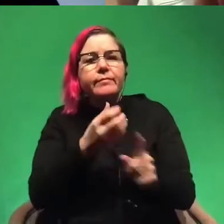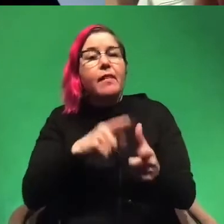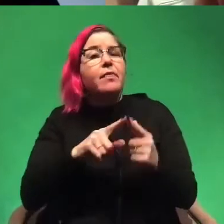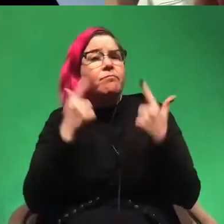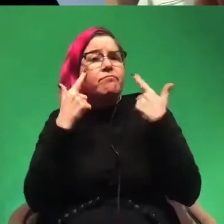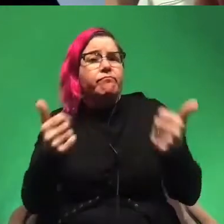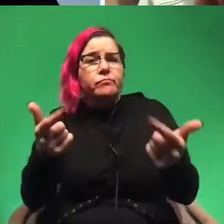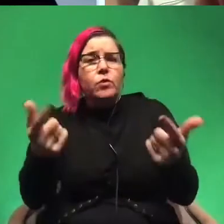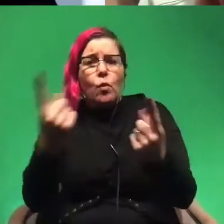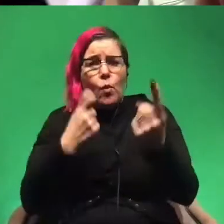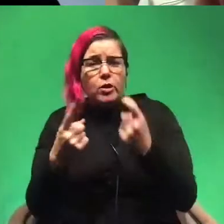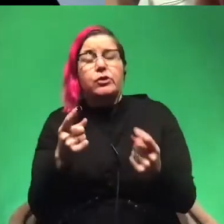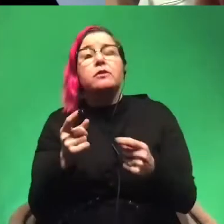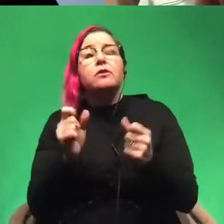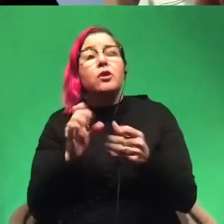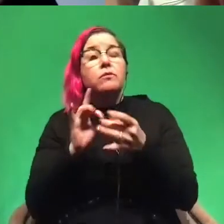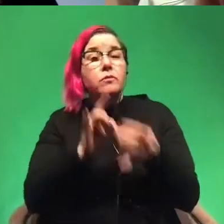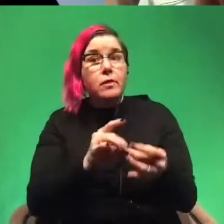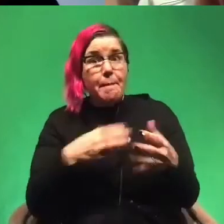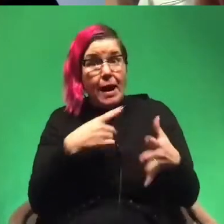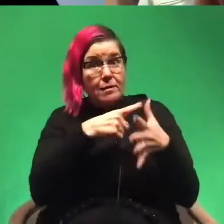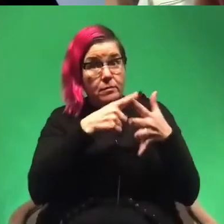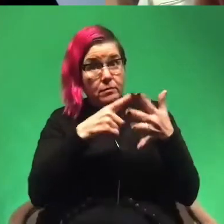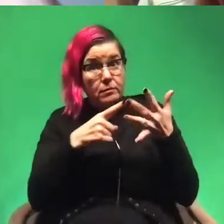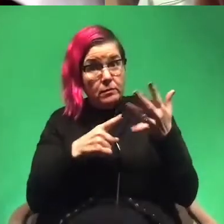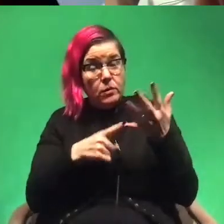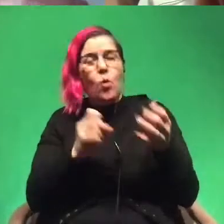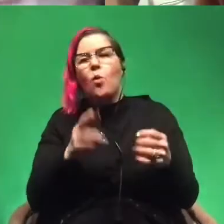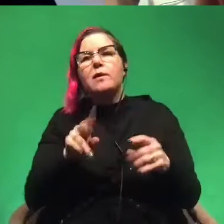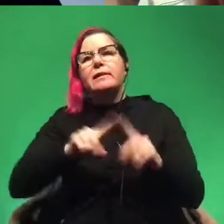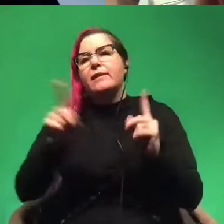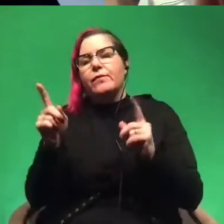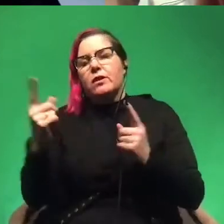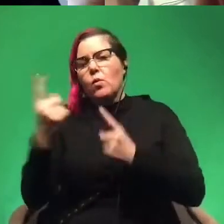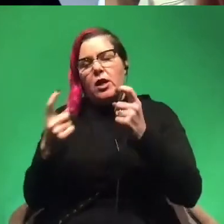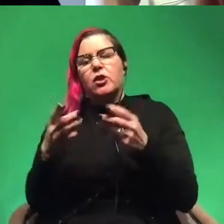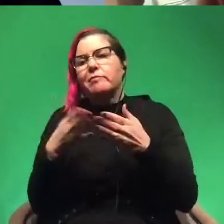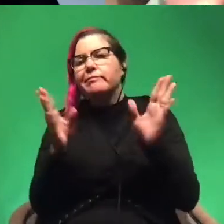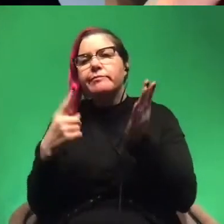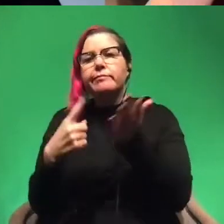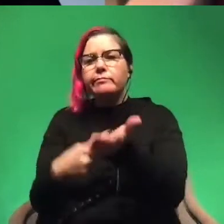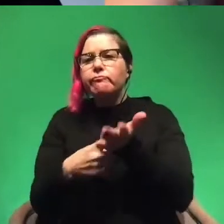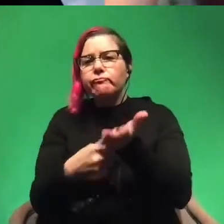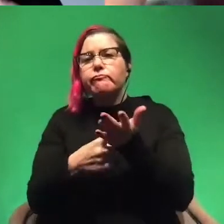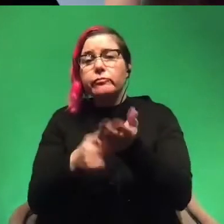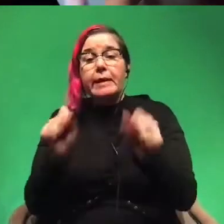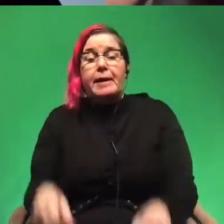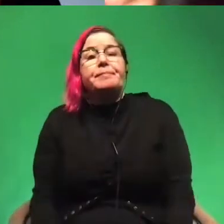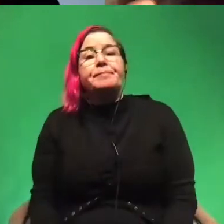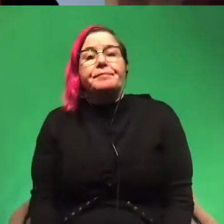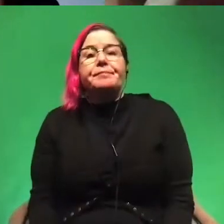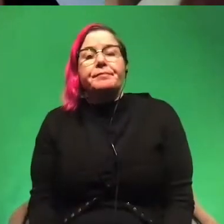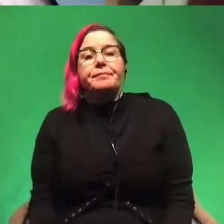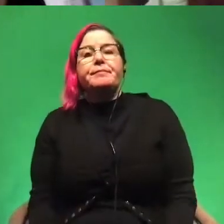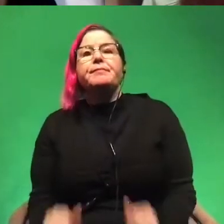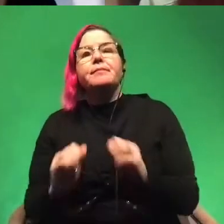up for questions, whether it's questions about points that I have made or points that I haven't made. We'll kind of have like an open-ended Q&A or discussion about what this means